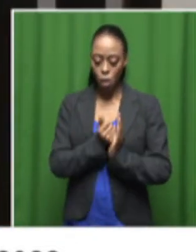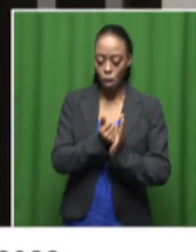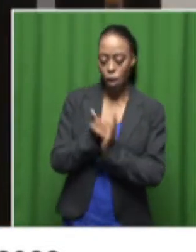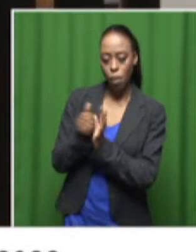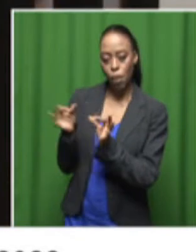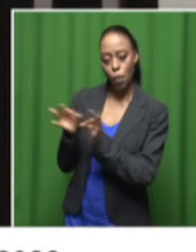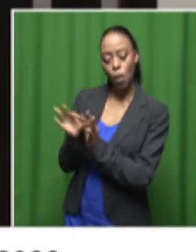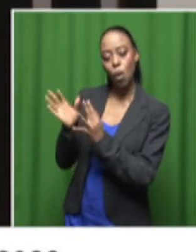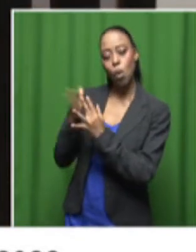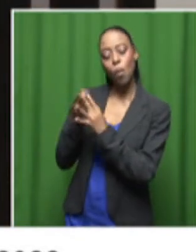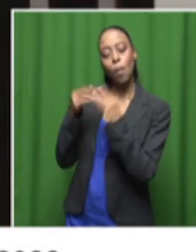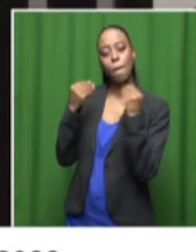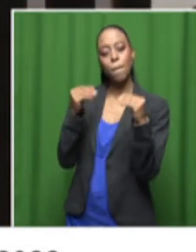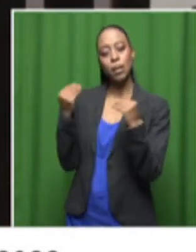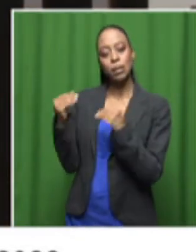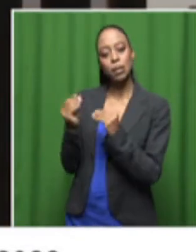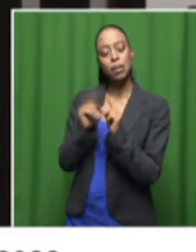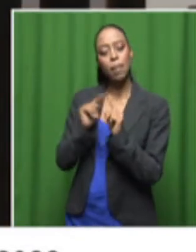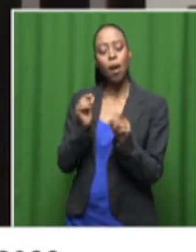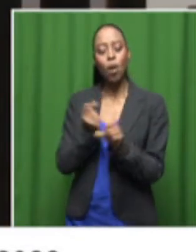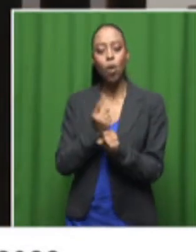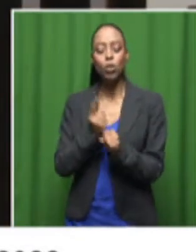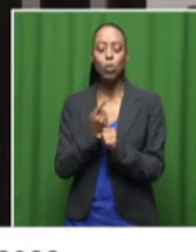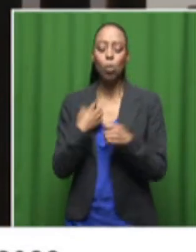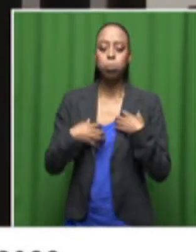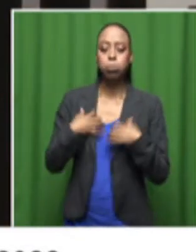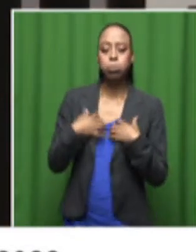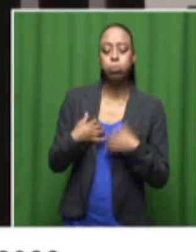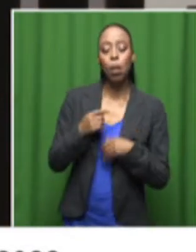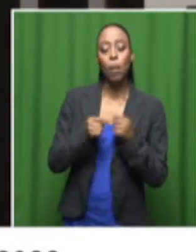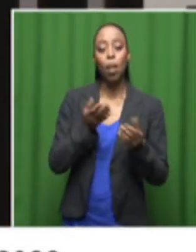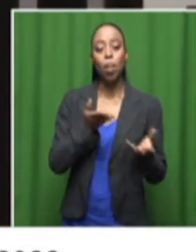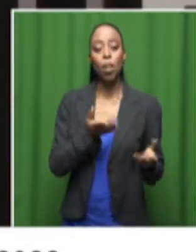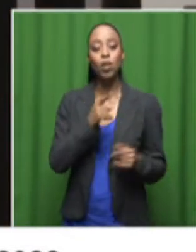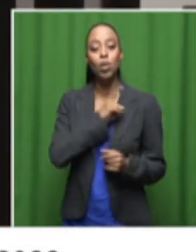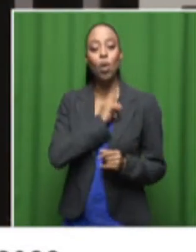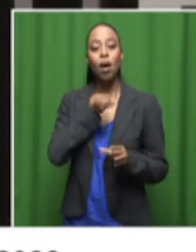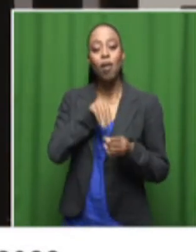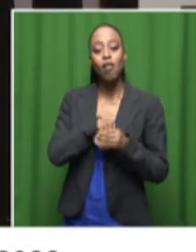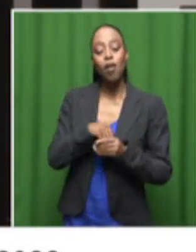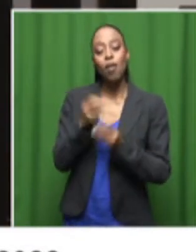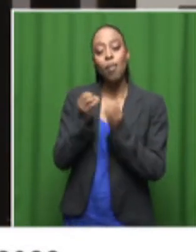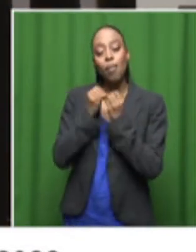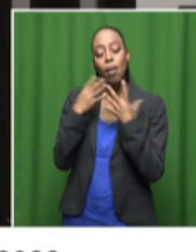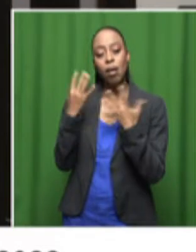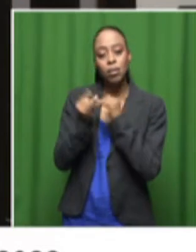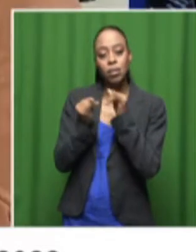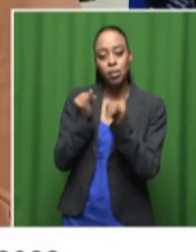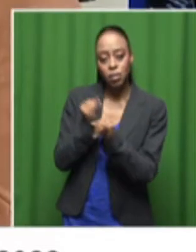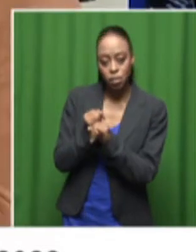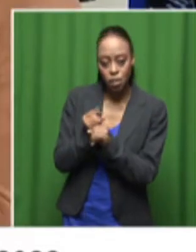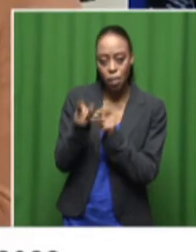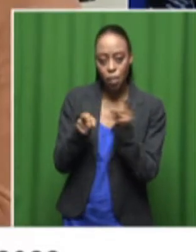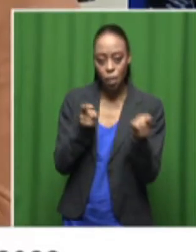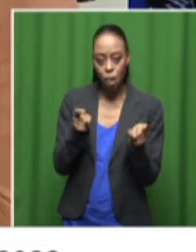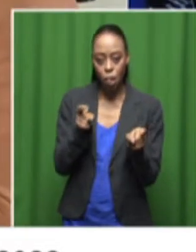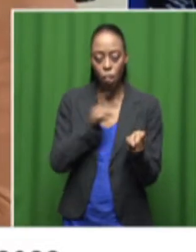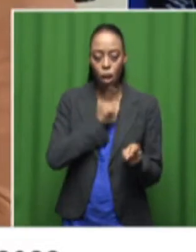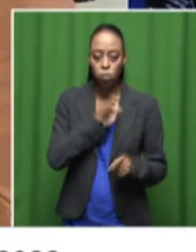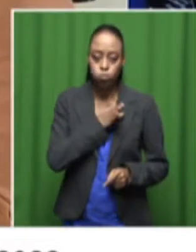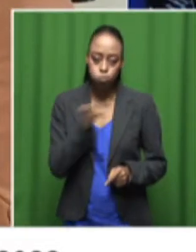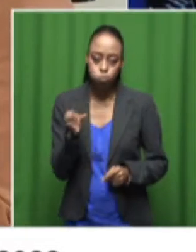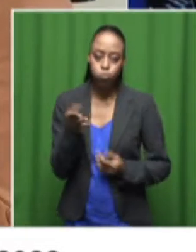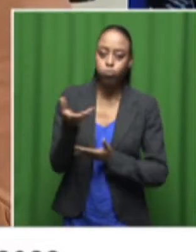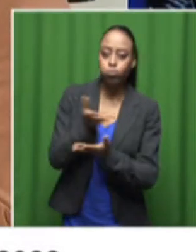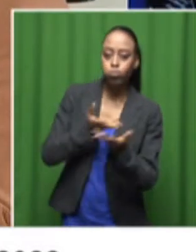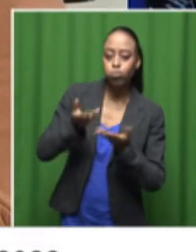very exciting. But also quite exciting about Govtech 2022 is the involvement of multinationals that are essentially here. I mean, what have those